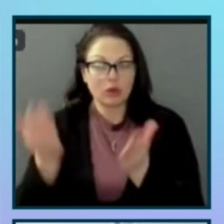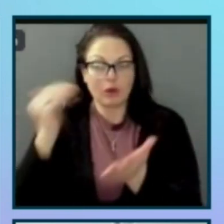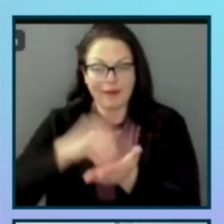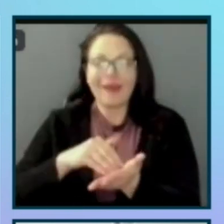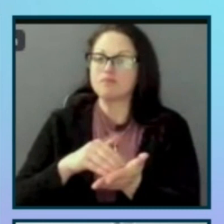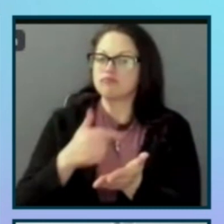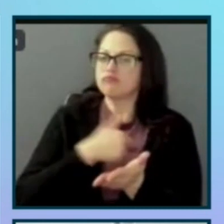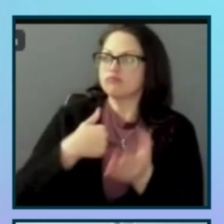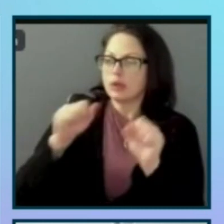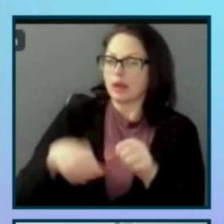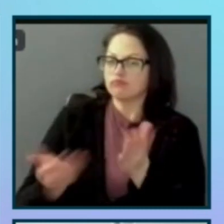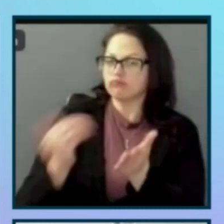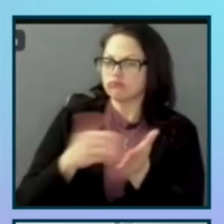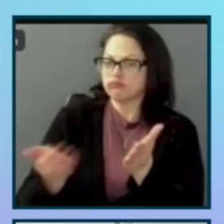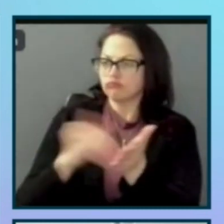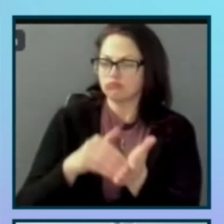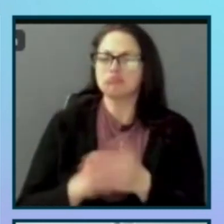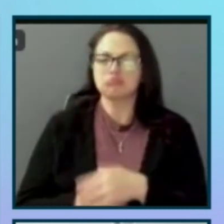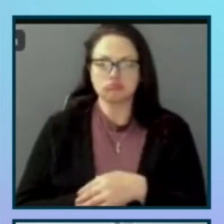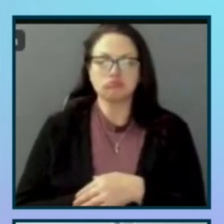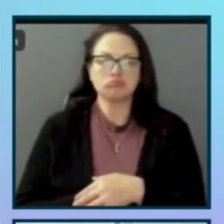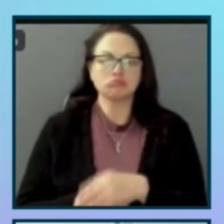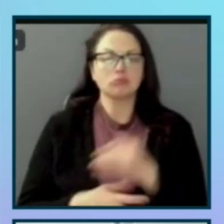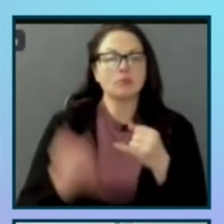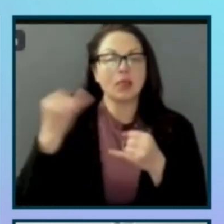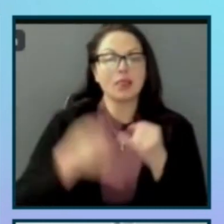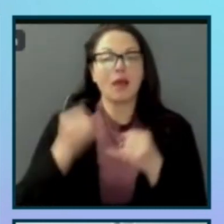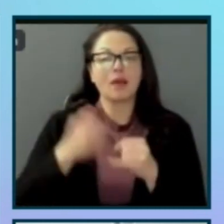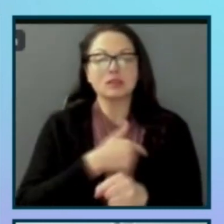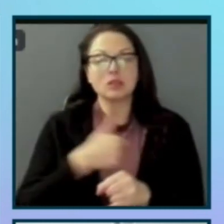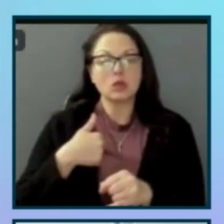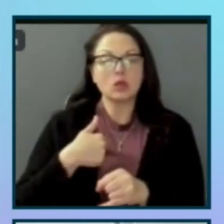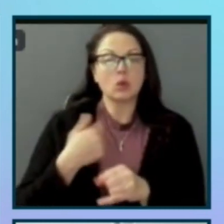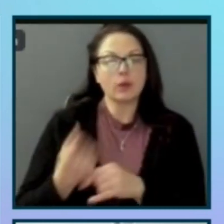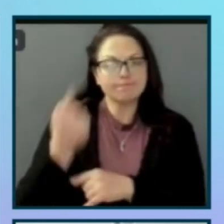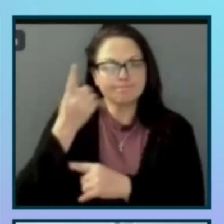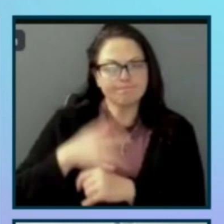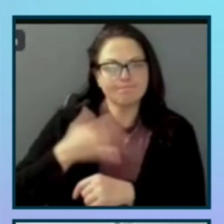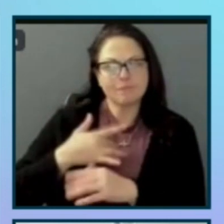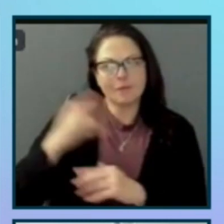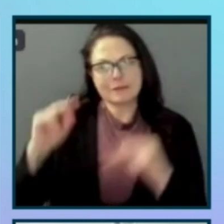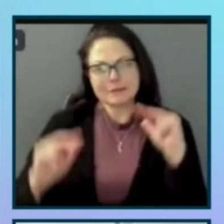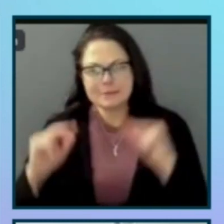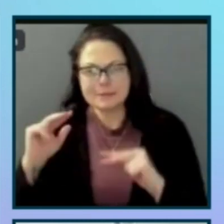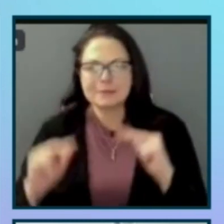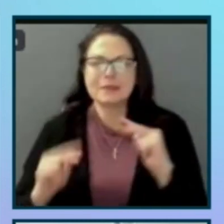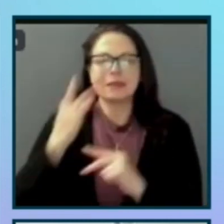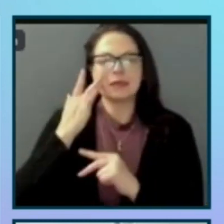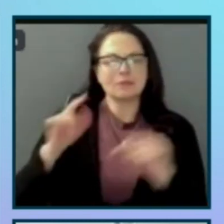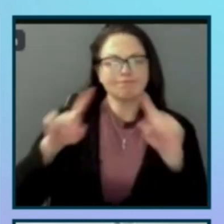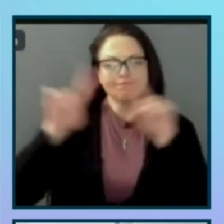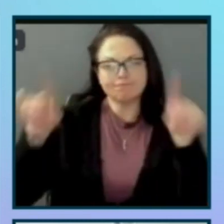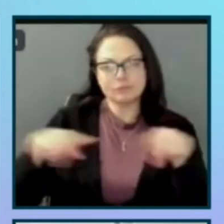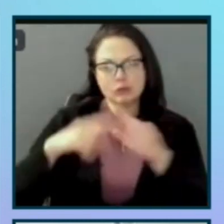as needed. And lastly, we wanted to acknowledge that we understand this might feel a little awkward because screen readers are really customized